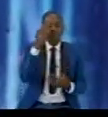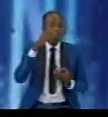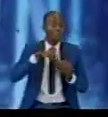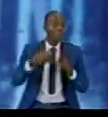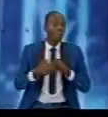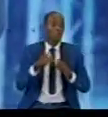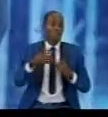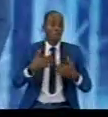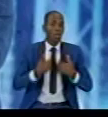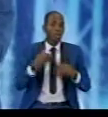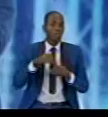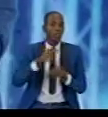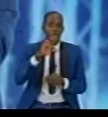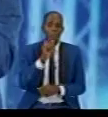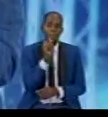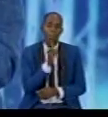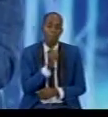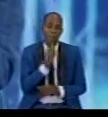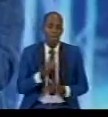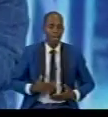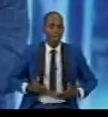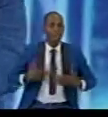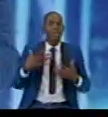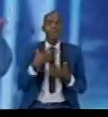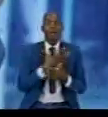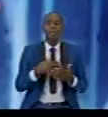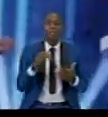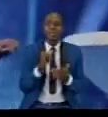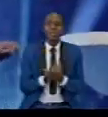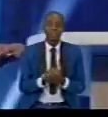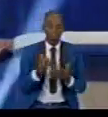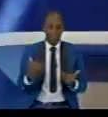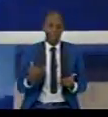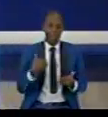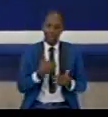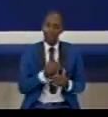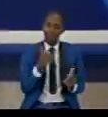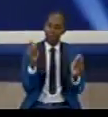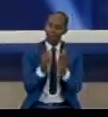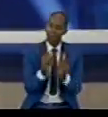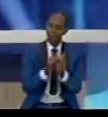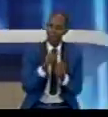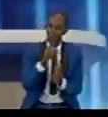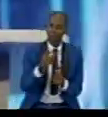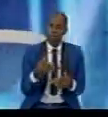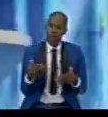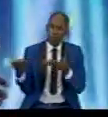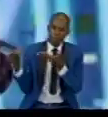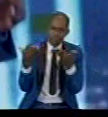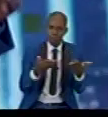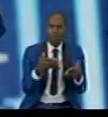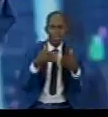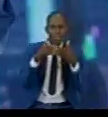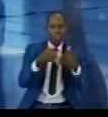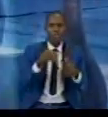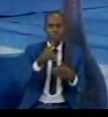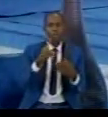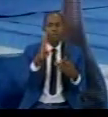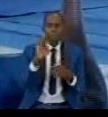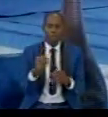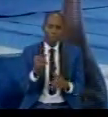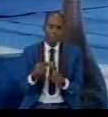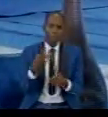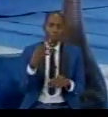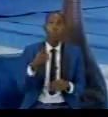in your private life and I will bring to you we guide you by the words of the Lord that